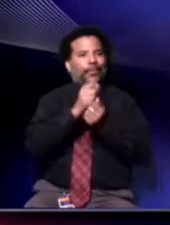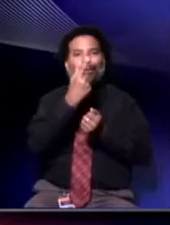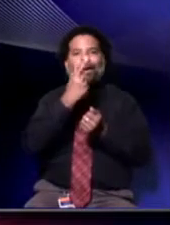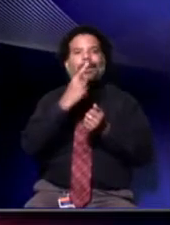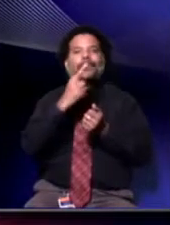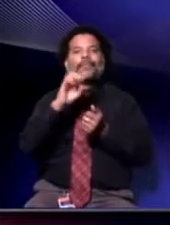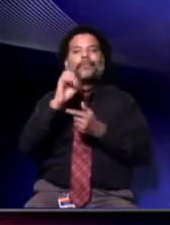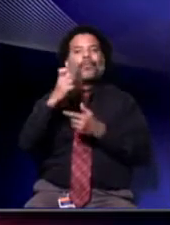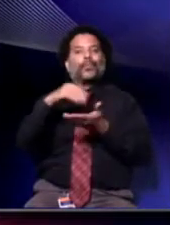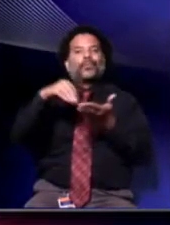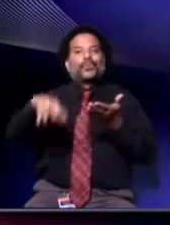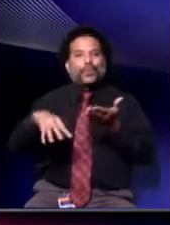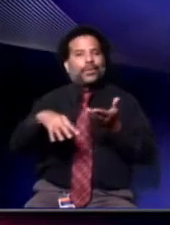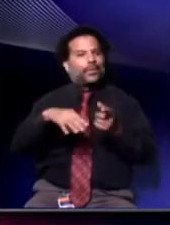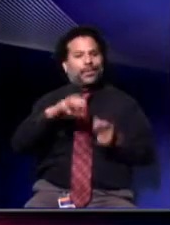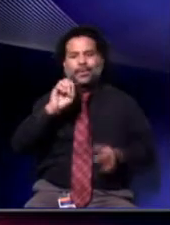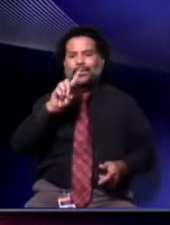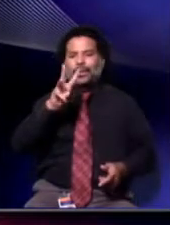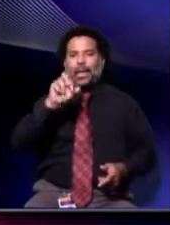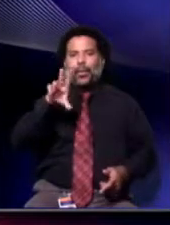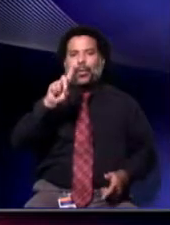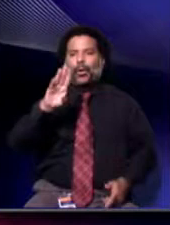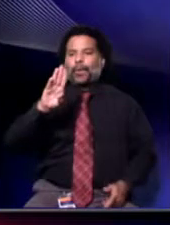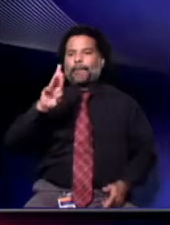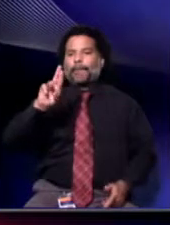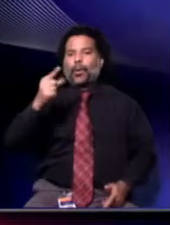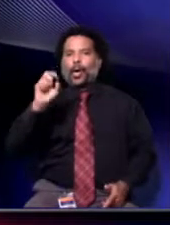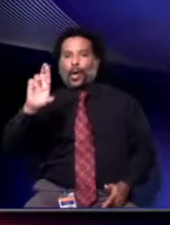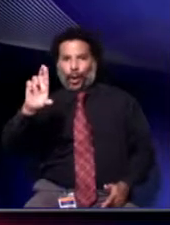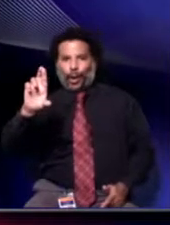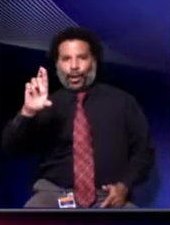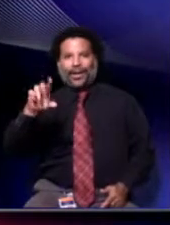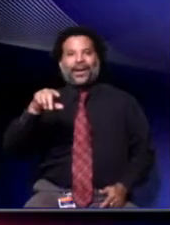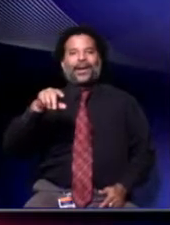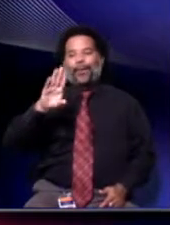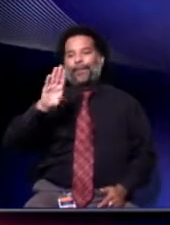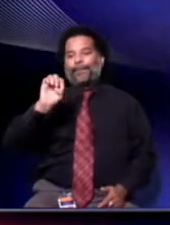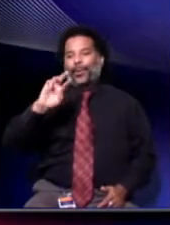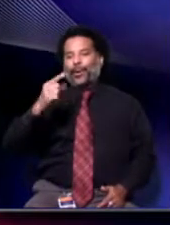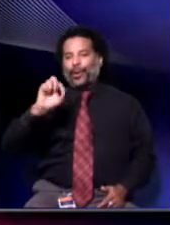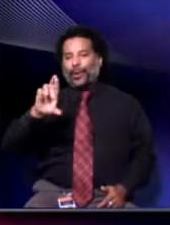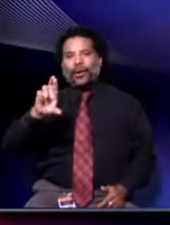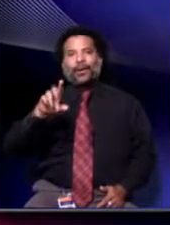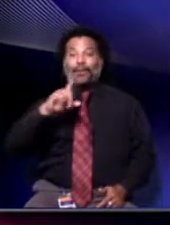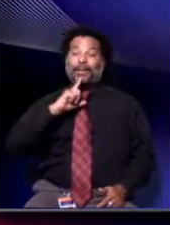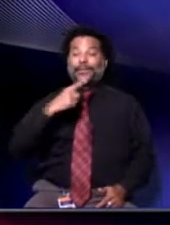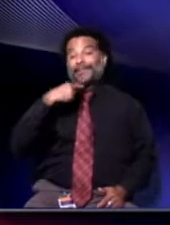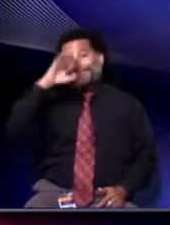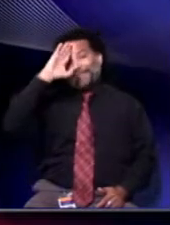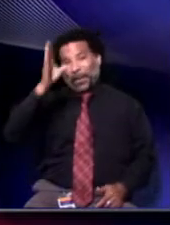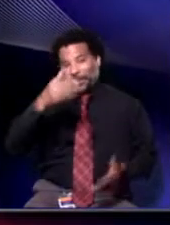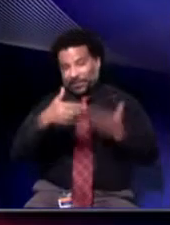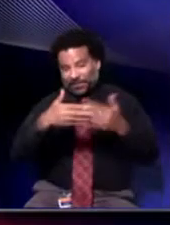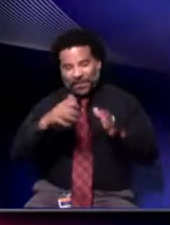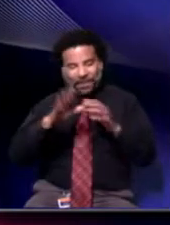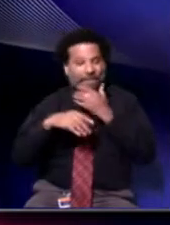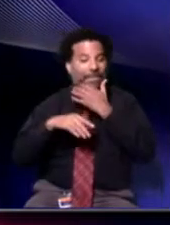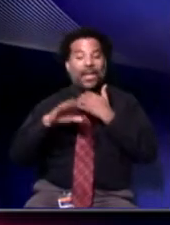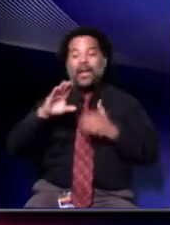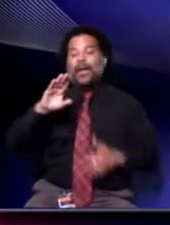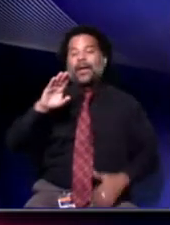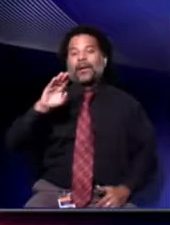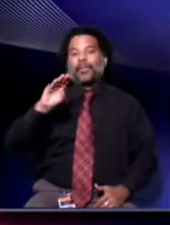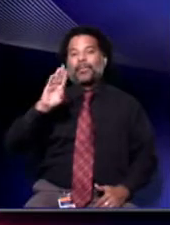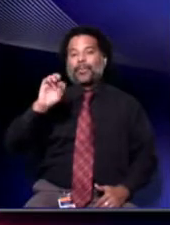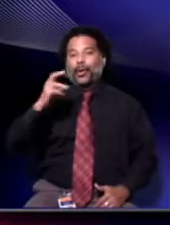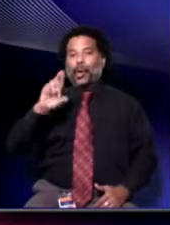students, Mr. Edward Berger, who, by the way, sends warm greetings today. And Mr. Berger is over